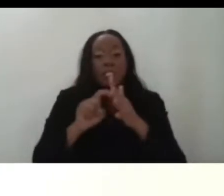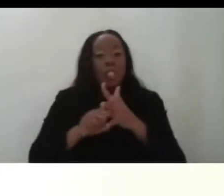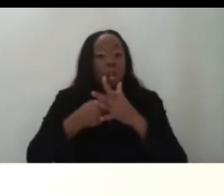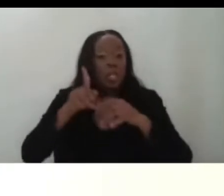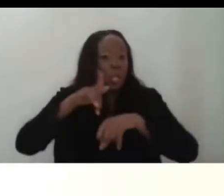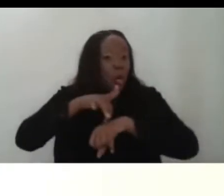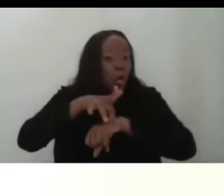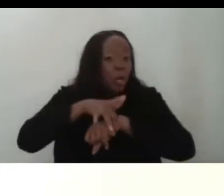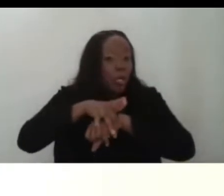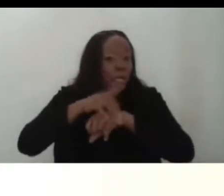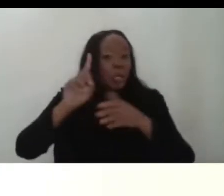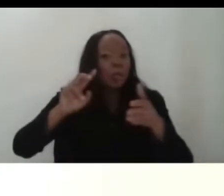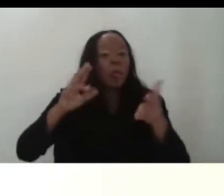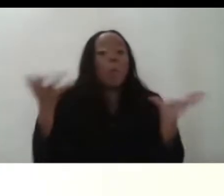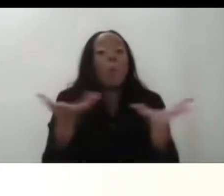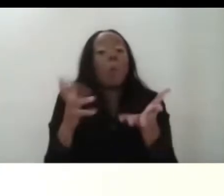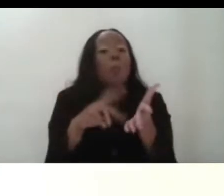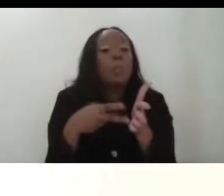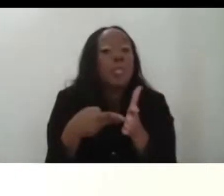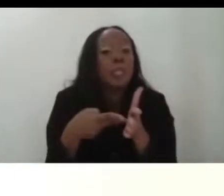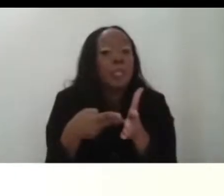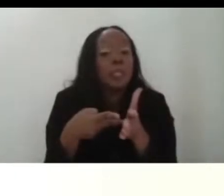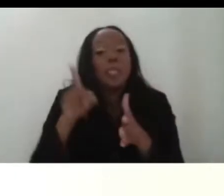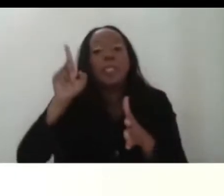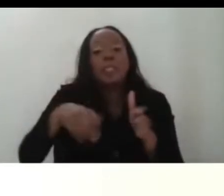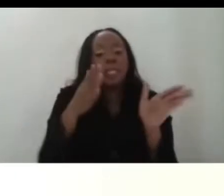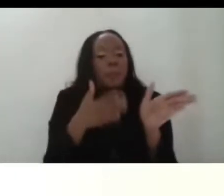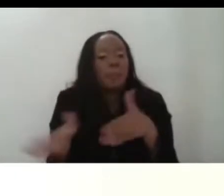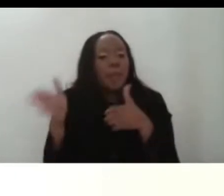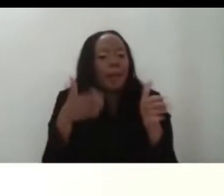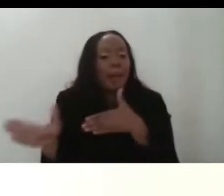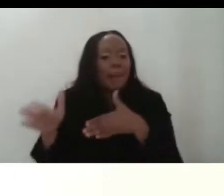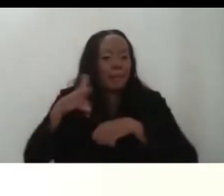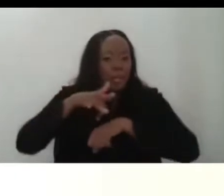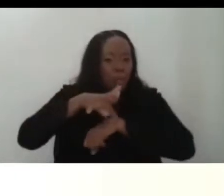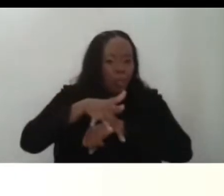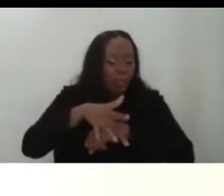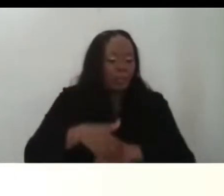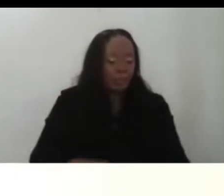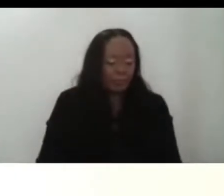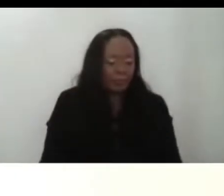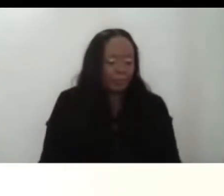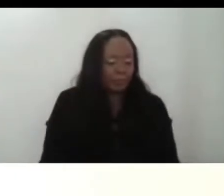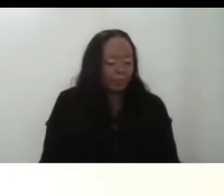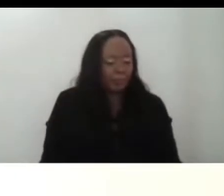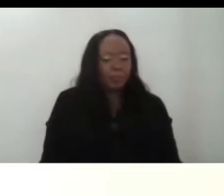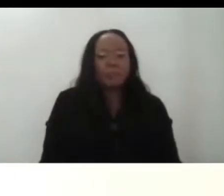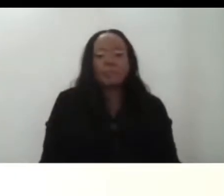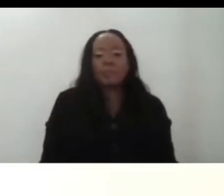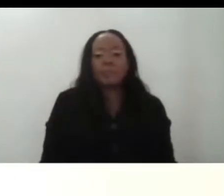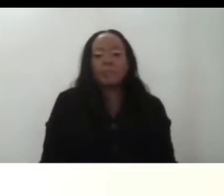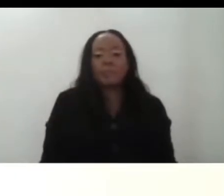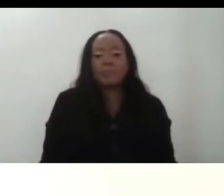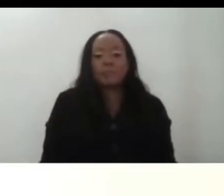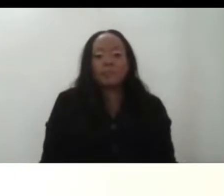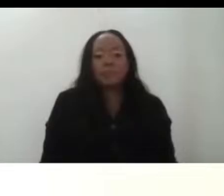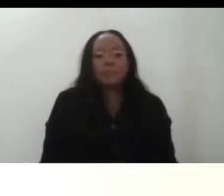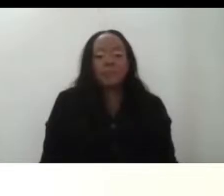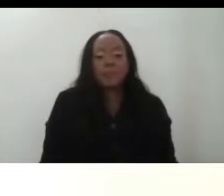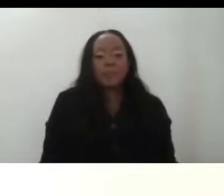early. And so what we have on the screen there is basically the forecast